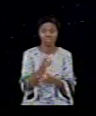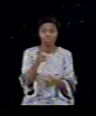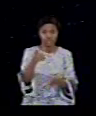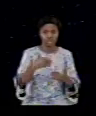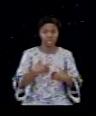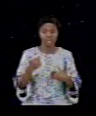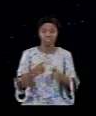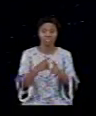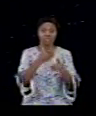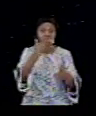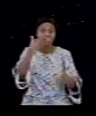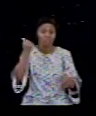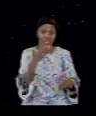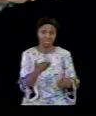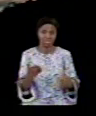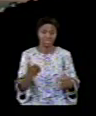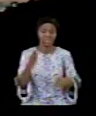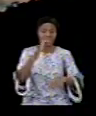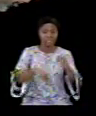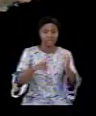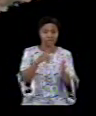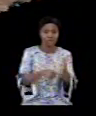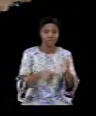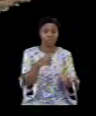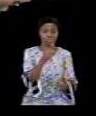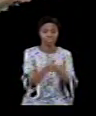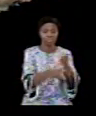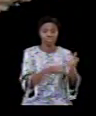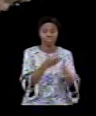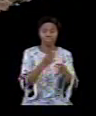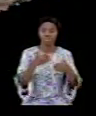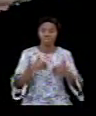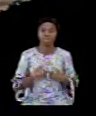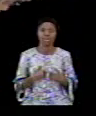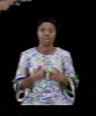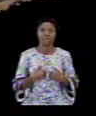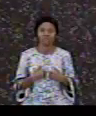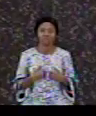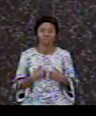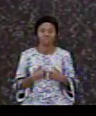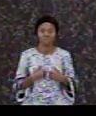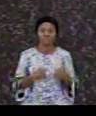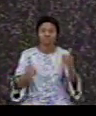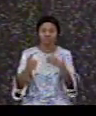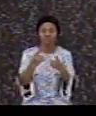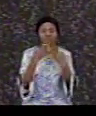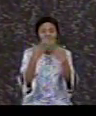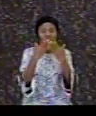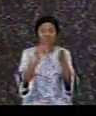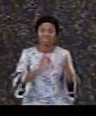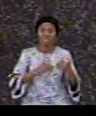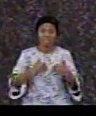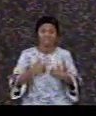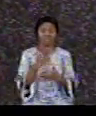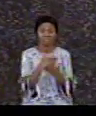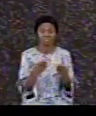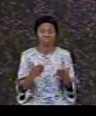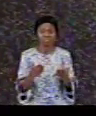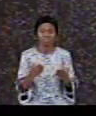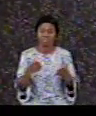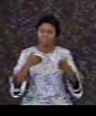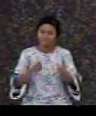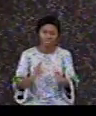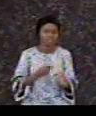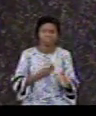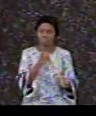here on Earth and bless people even in heaven thank God I have something let us not be weary in well-doing